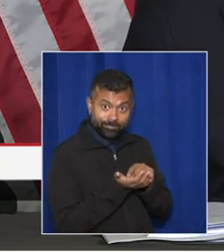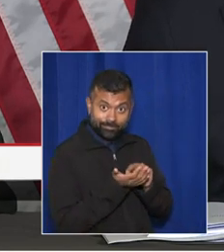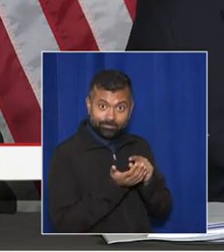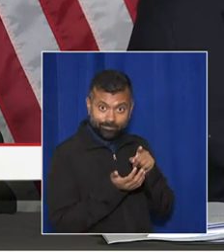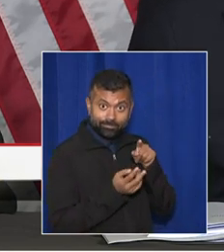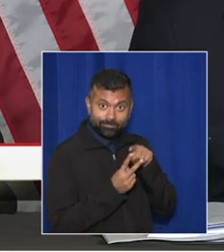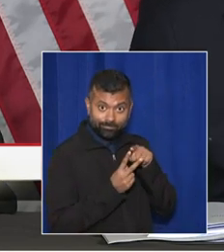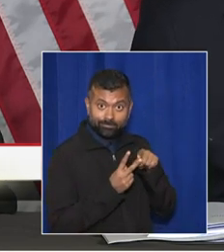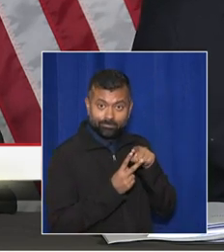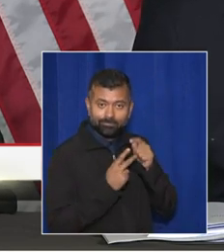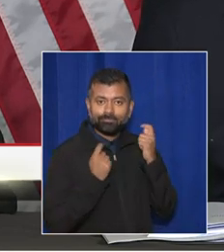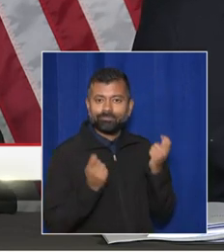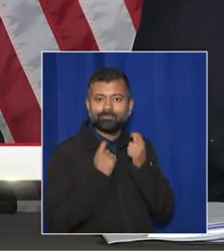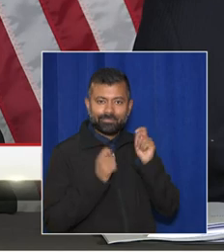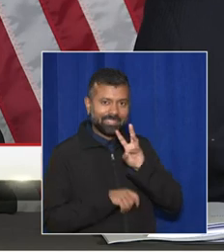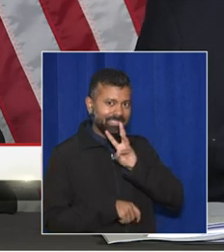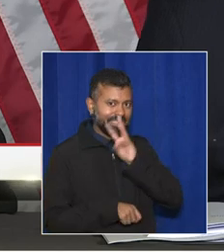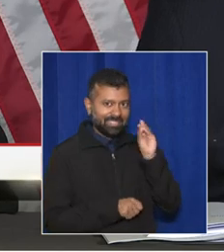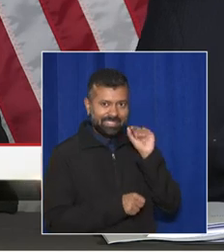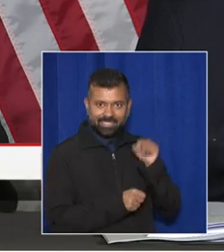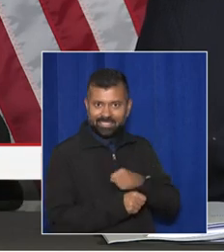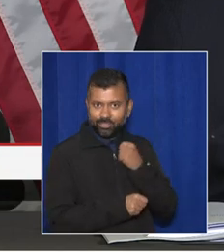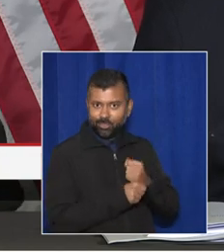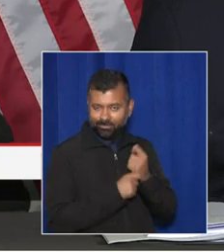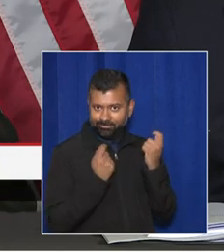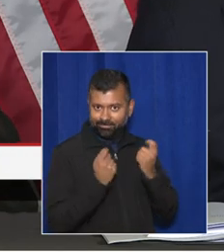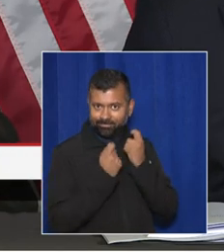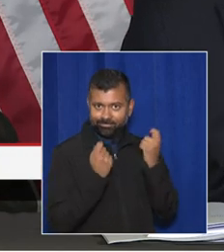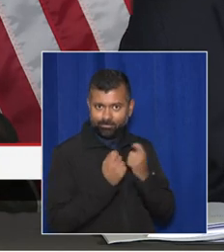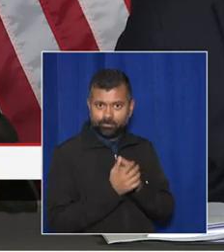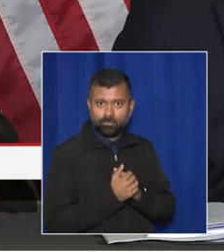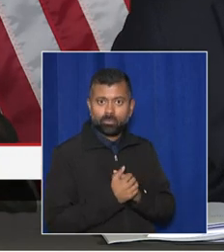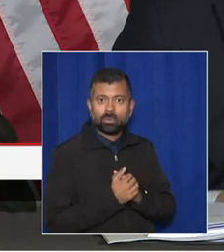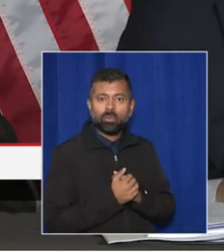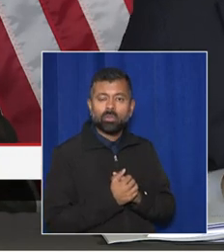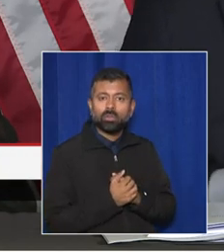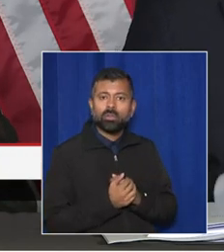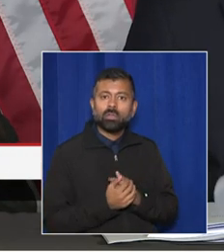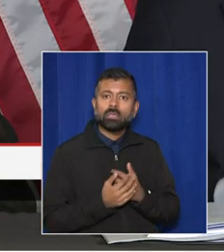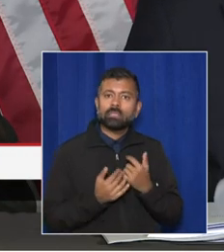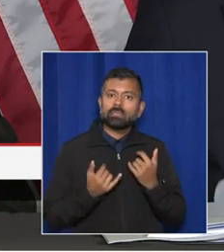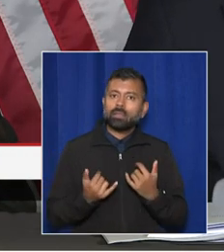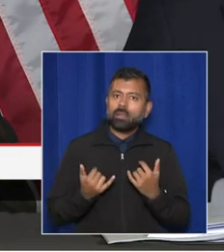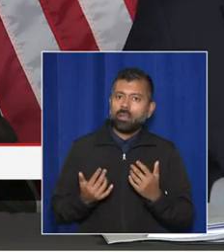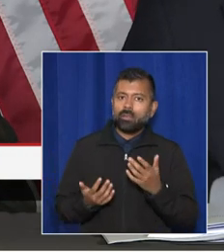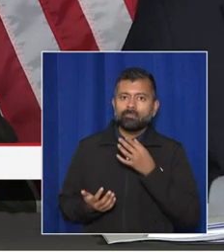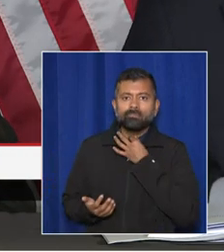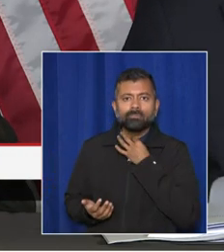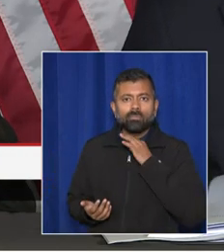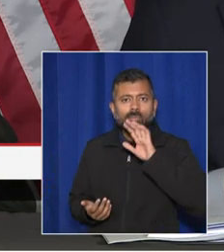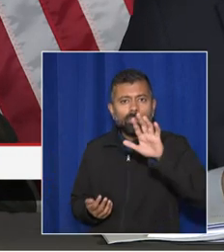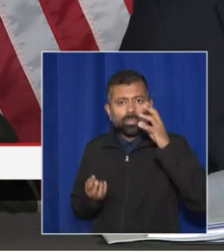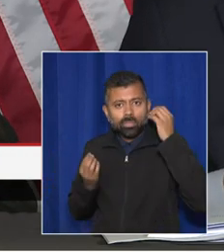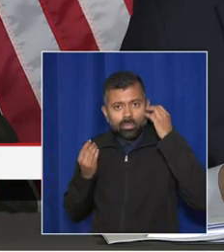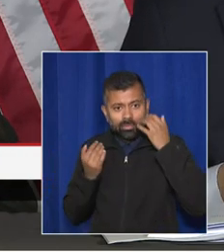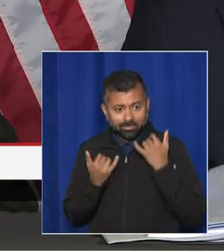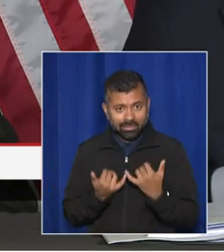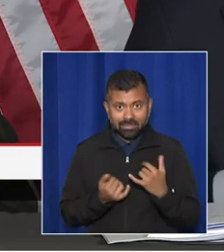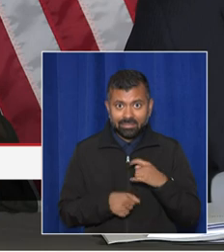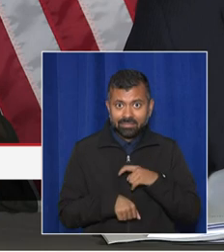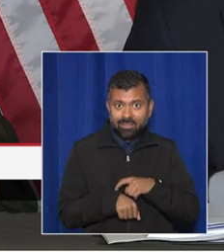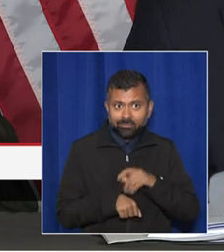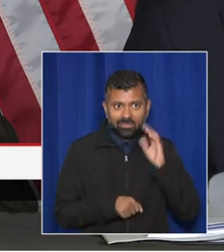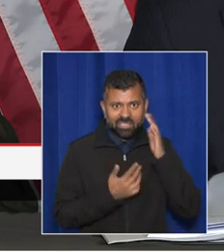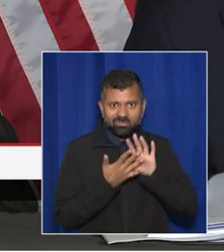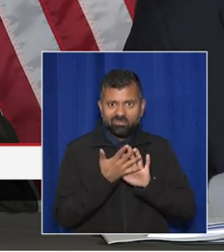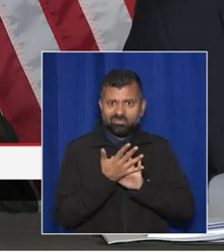hometown. Your thoughts, particularly at this time and place with what we're seeing with the Washington Post and other news, and can